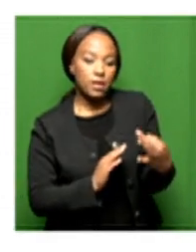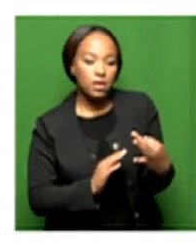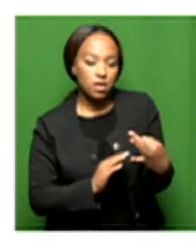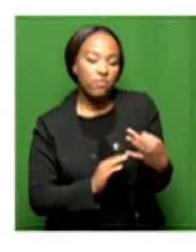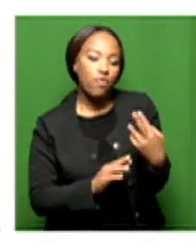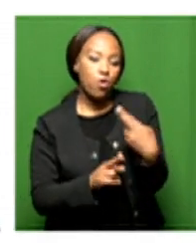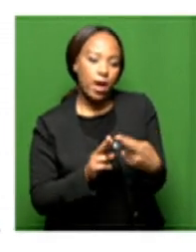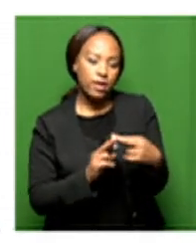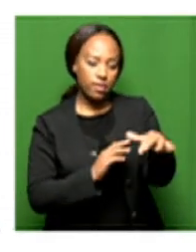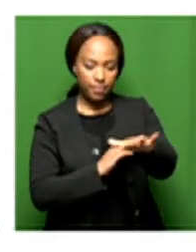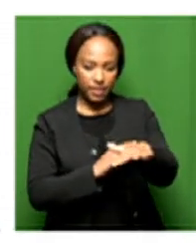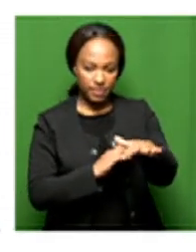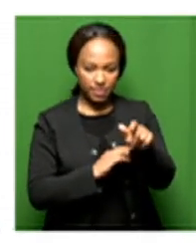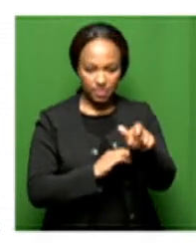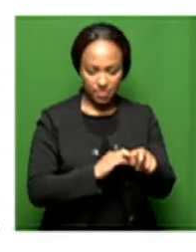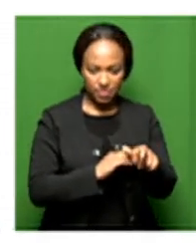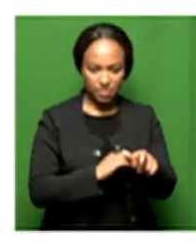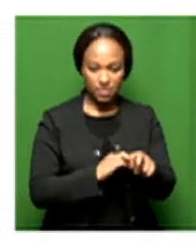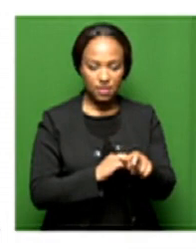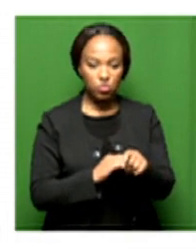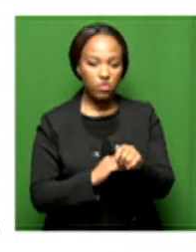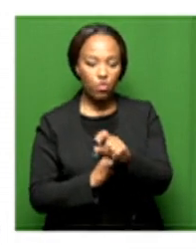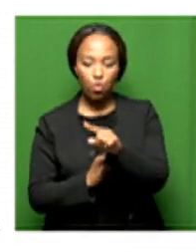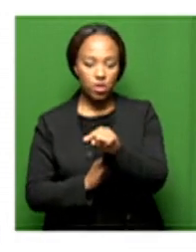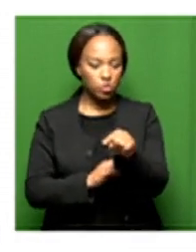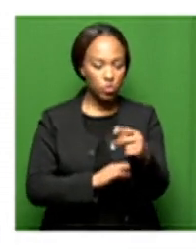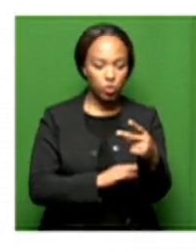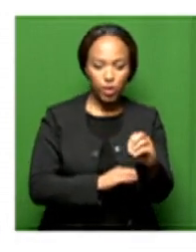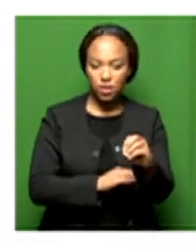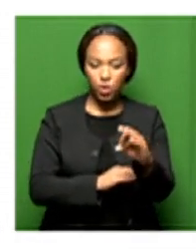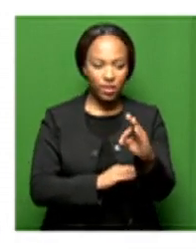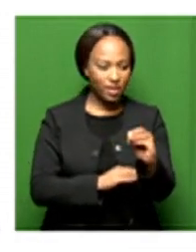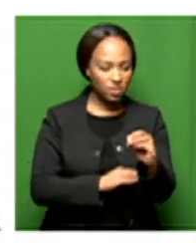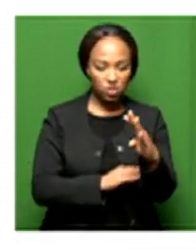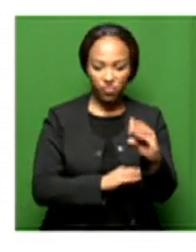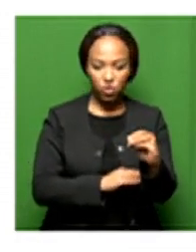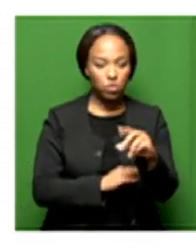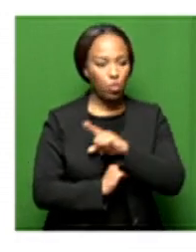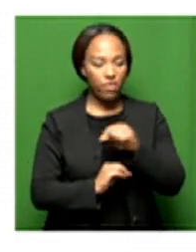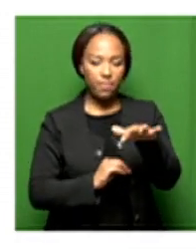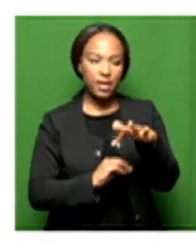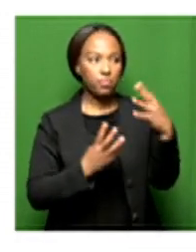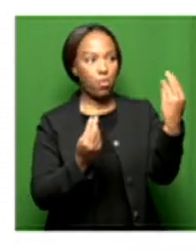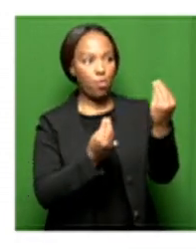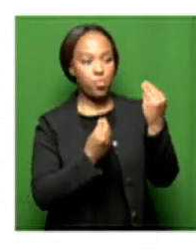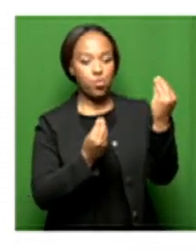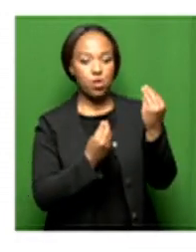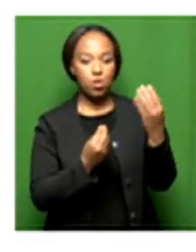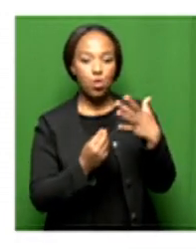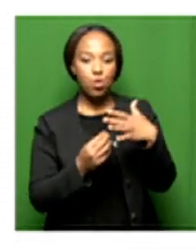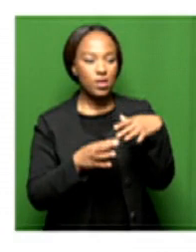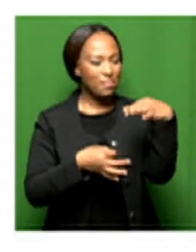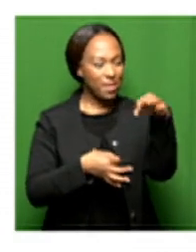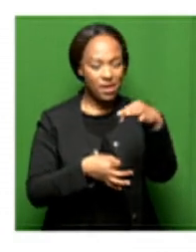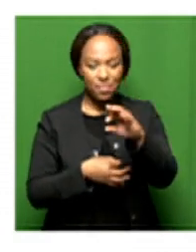tenant, you are one of about 10, 20, maybe 40 if the place is very popular, in a pile of